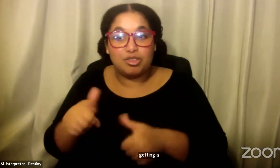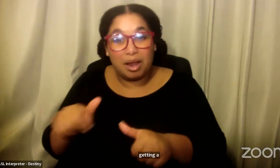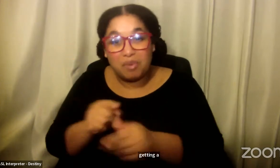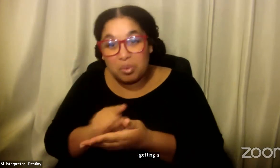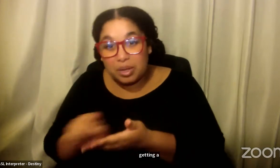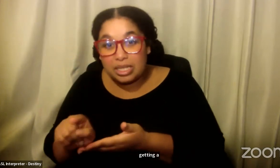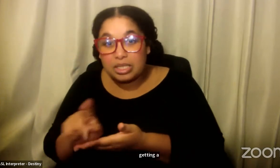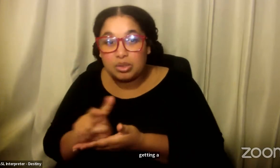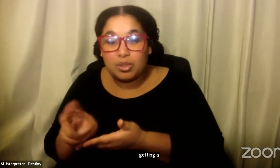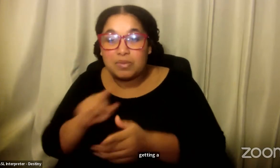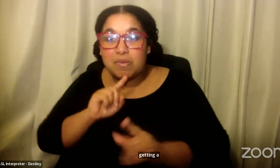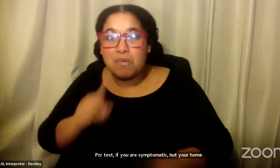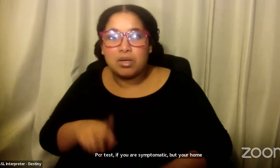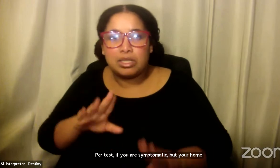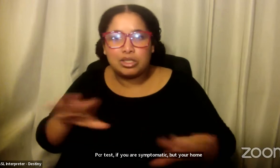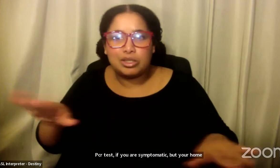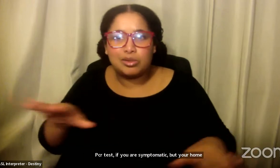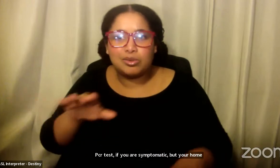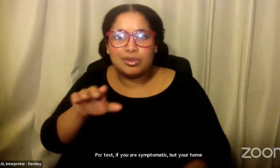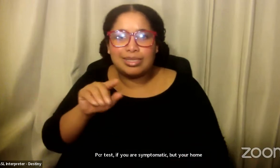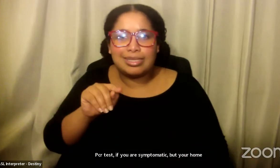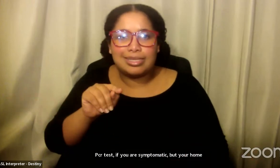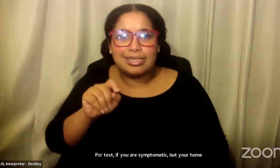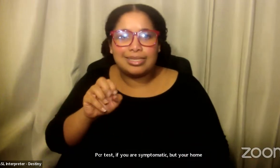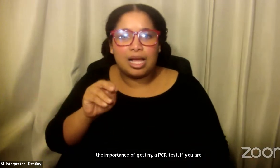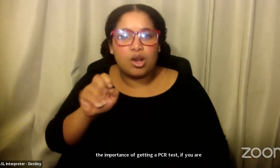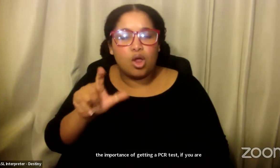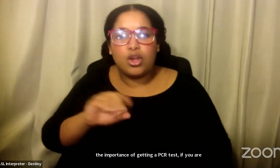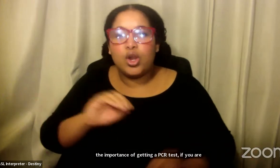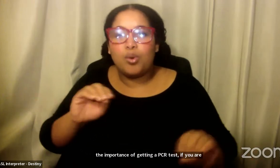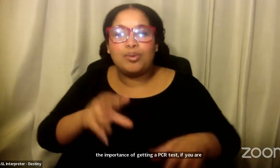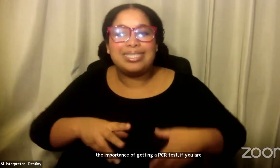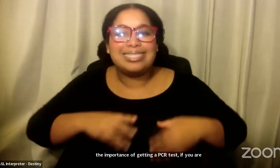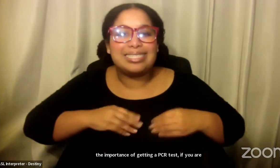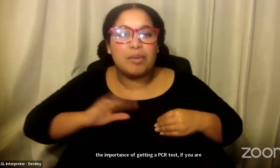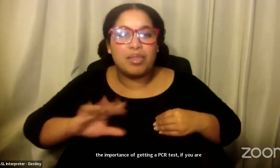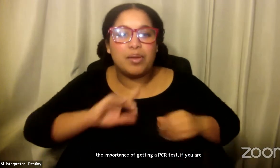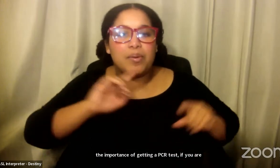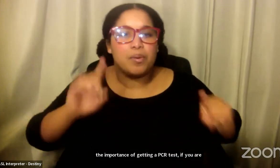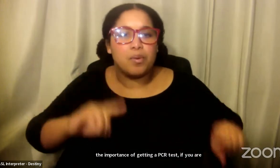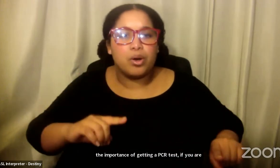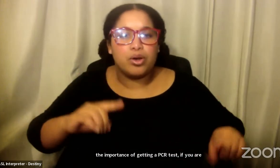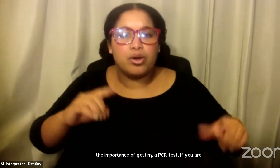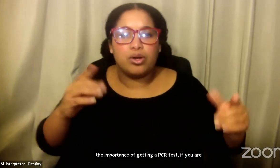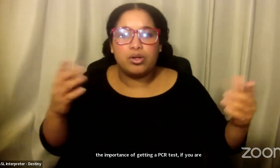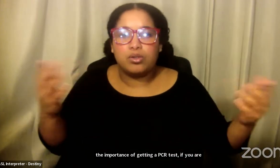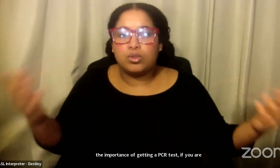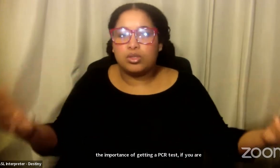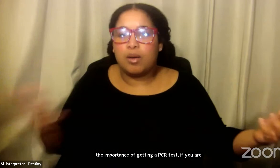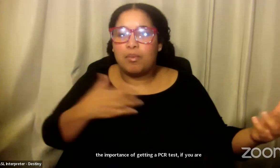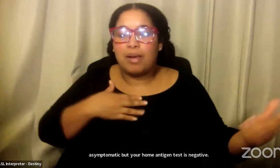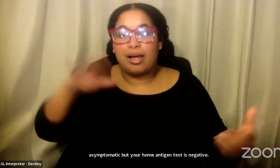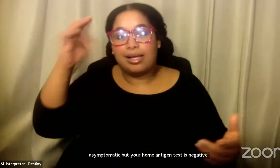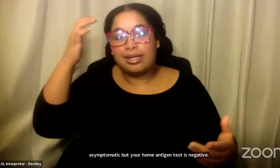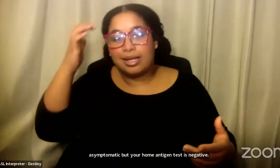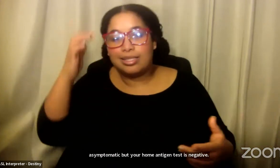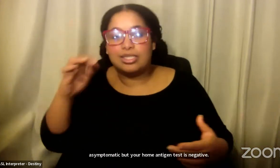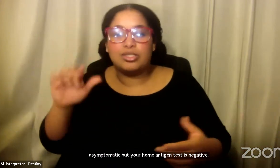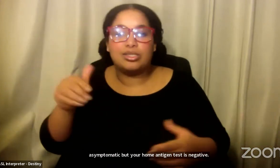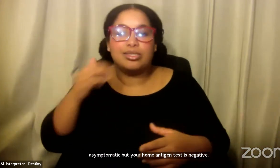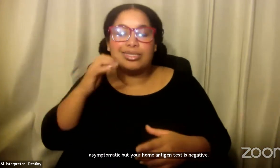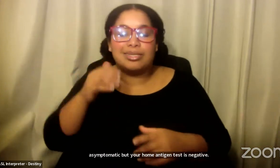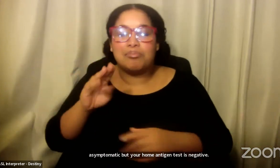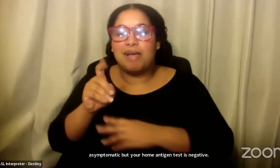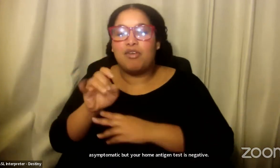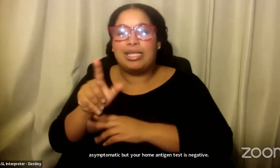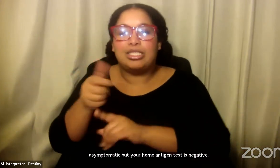so to order children's Tylenol, and they couldn't, nobody would even take their order. So anyways, my cousin Beverly, who's a nurse in Des Moines,